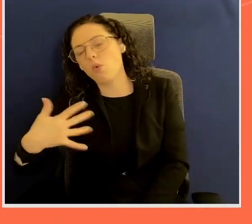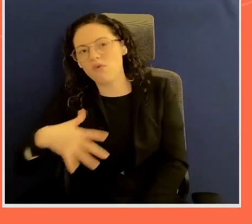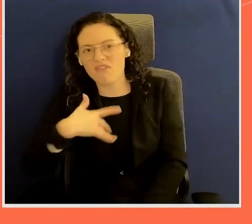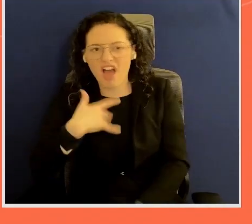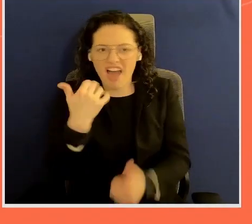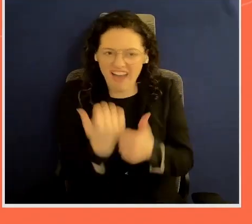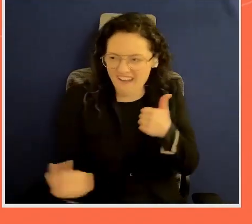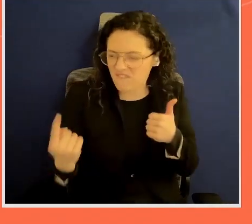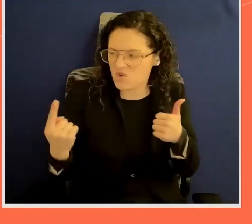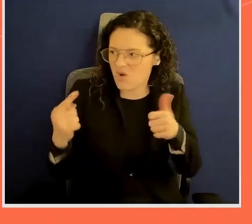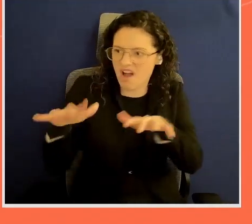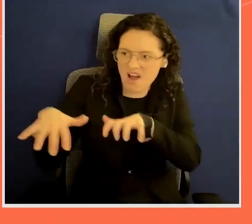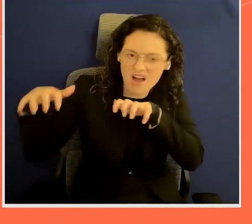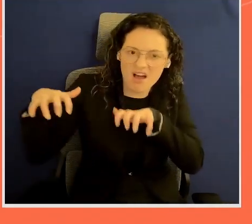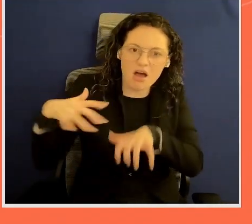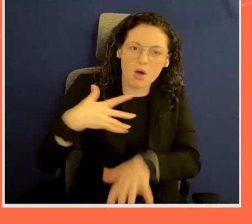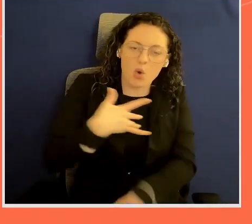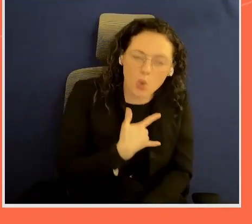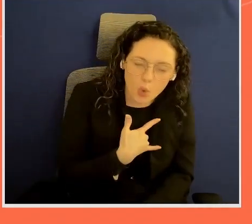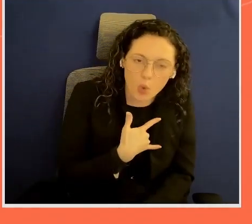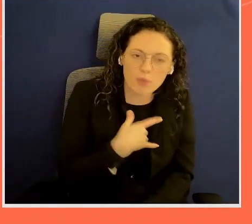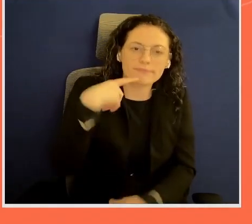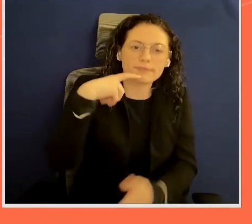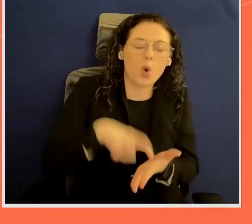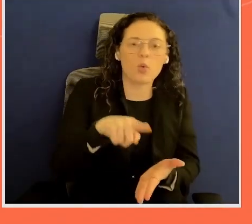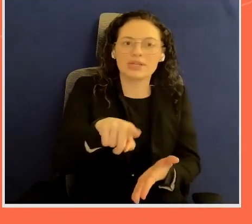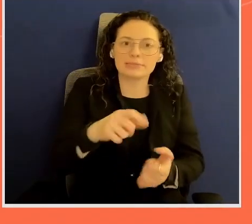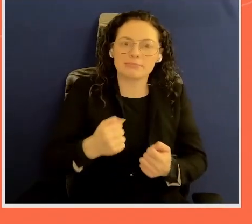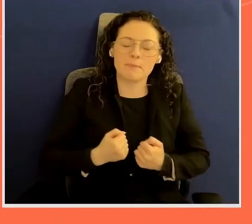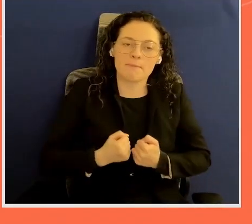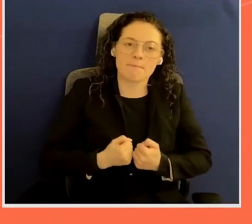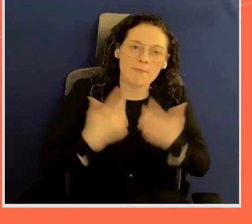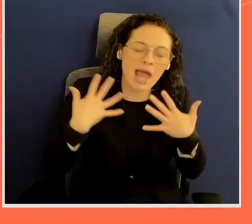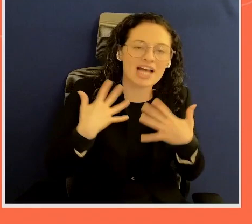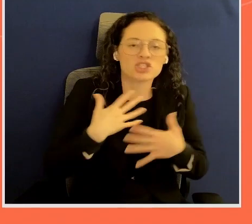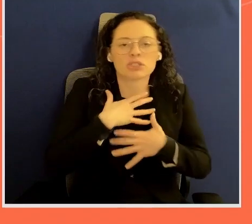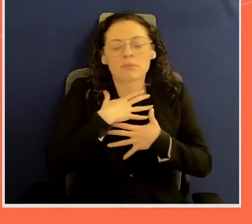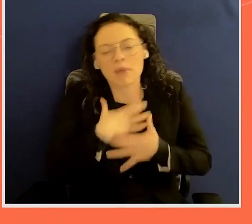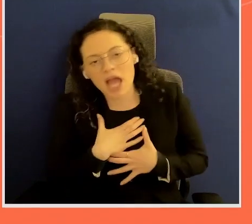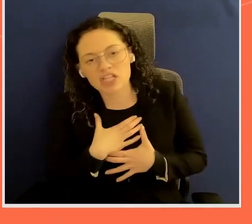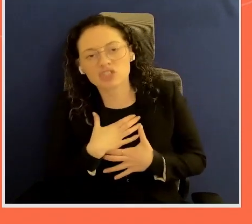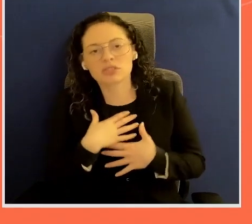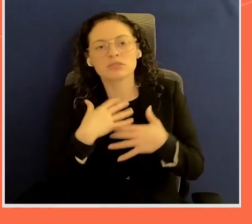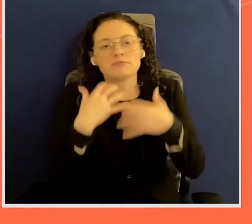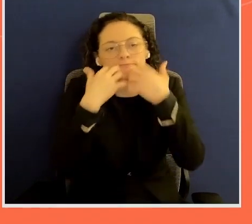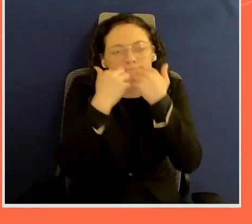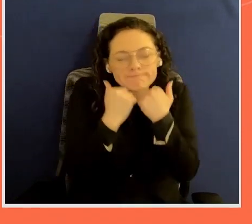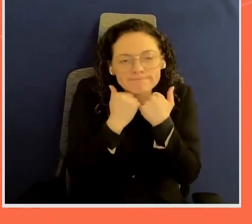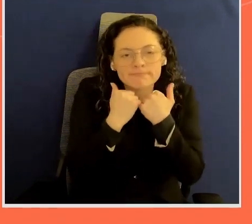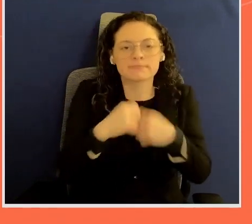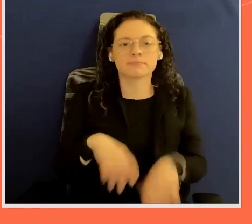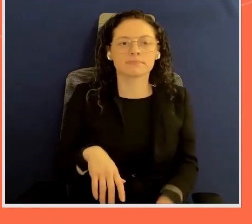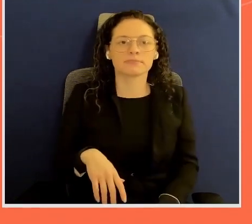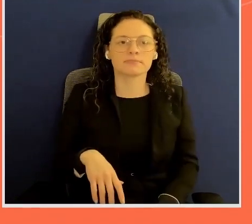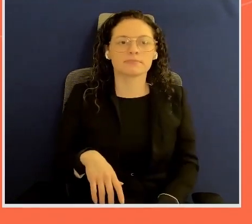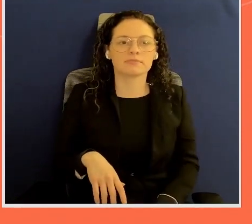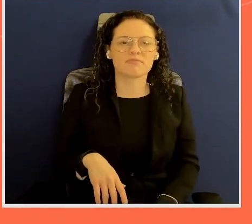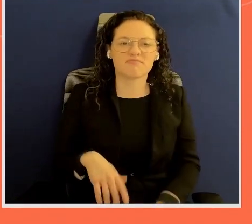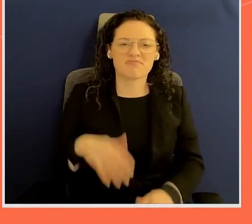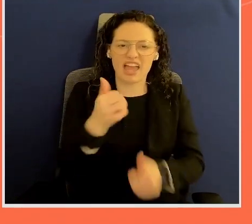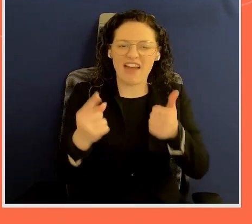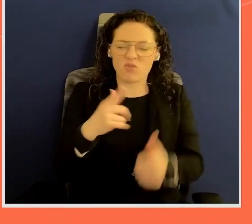speech and the diversity of ideas. We believe that we should always be open to healthy and robust discussions.